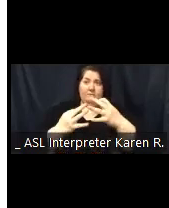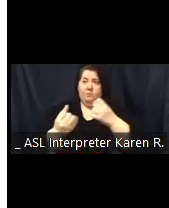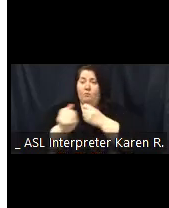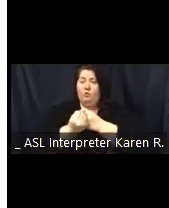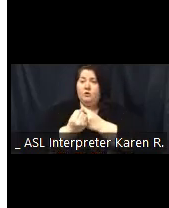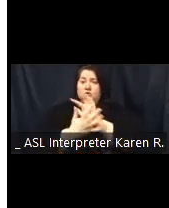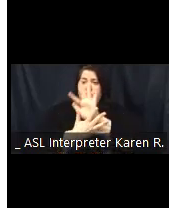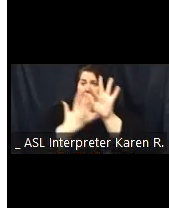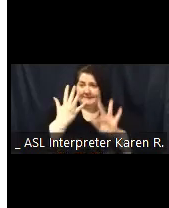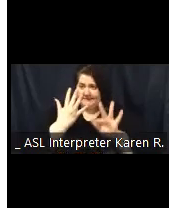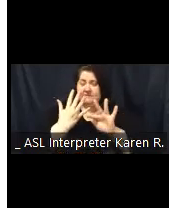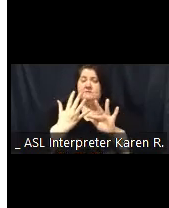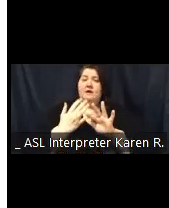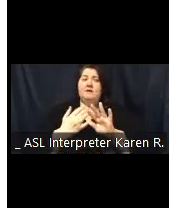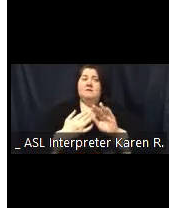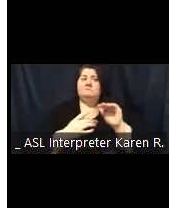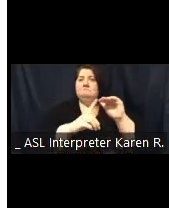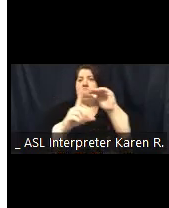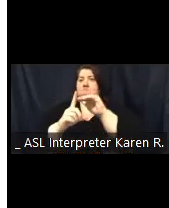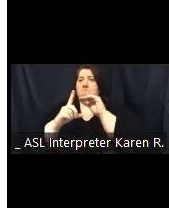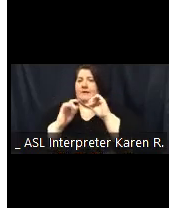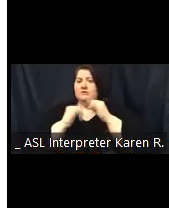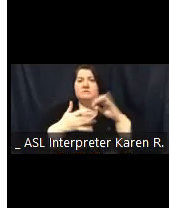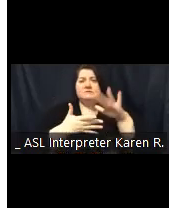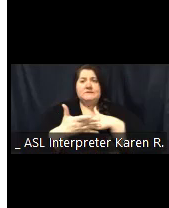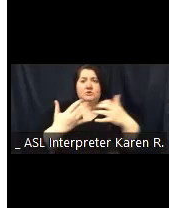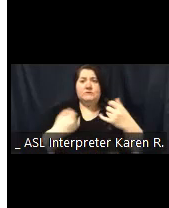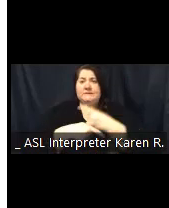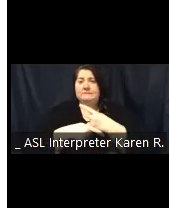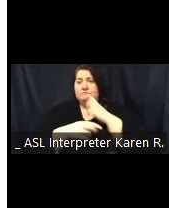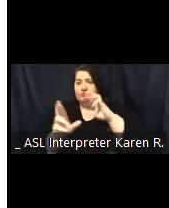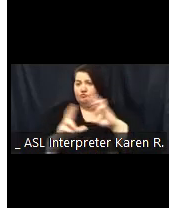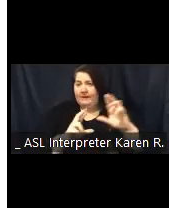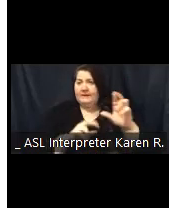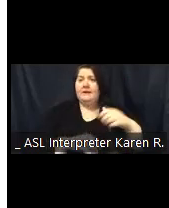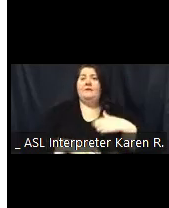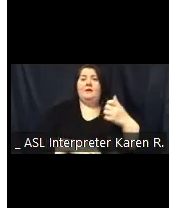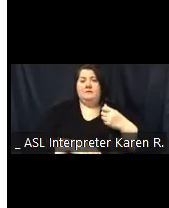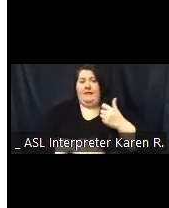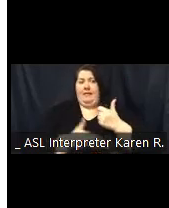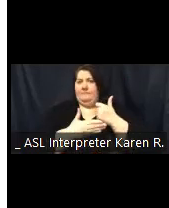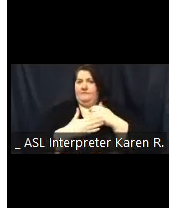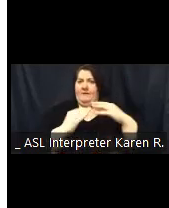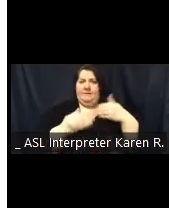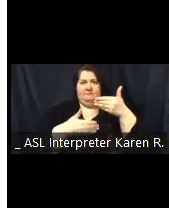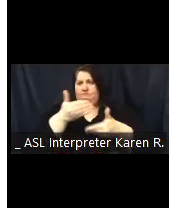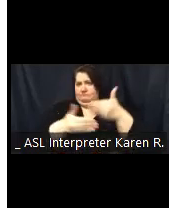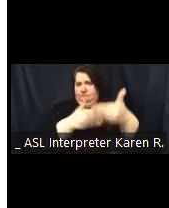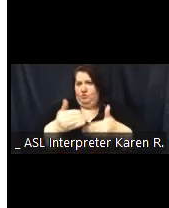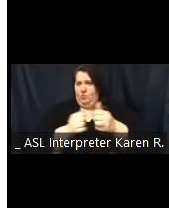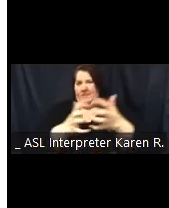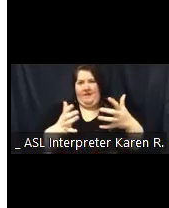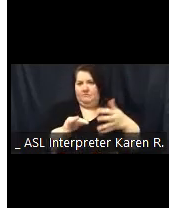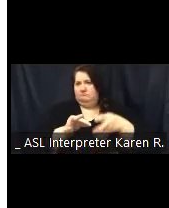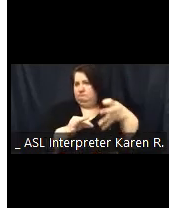choices and alert DHH agencies of scheduled dates to be ready and move the child and family through the process without delays.